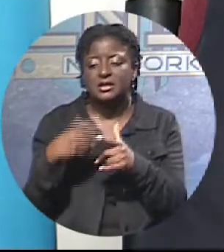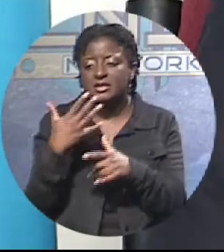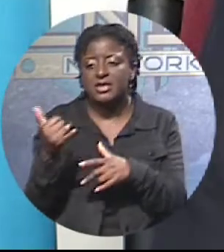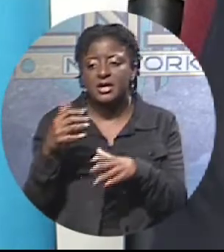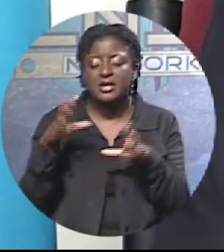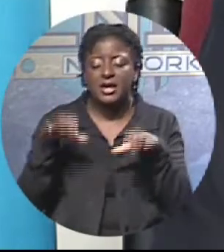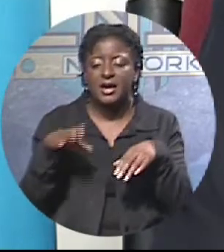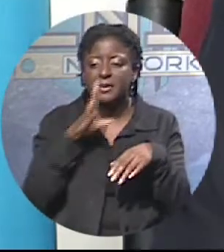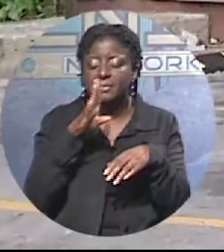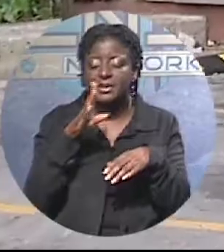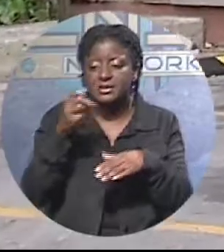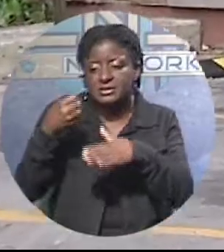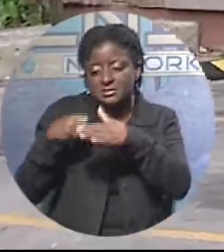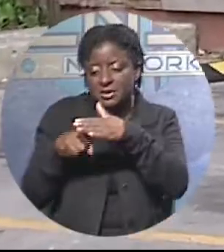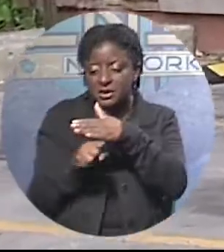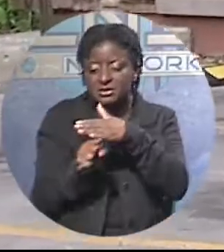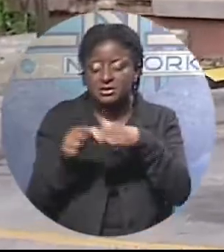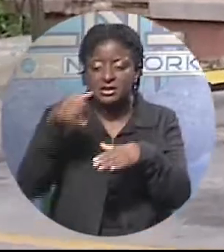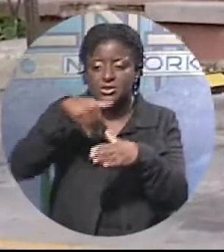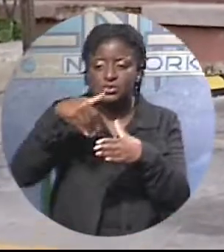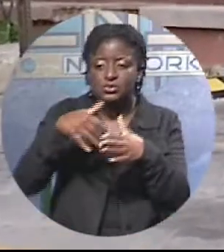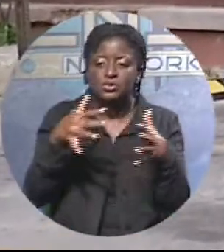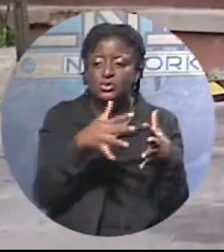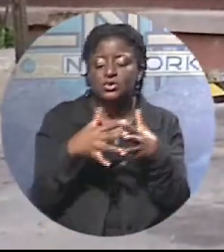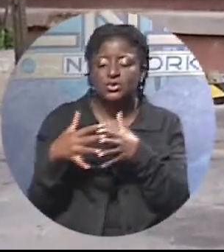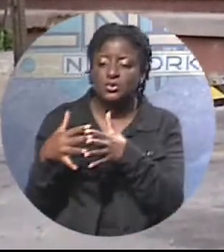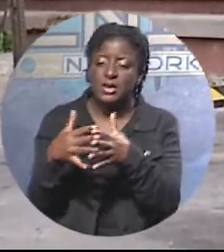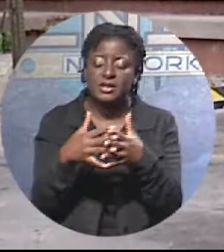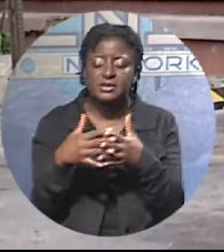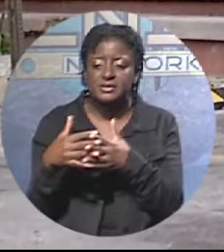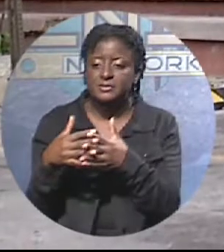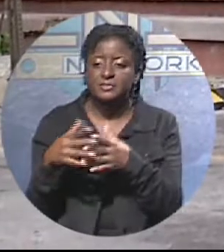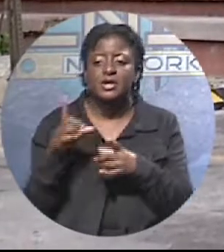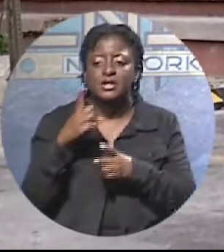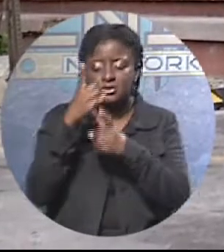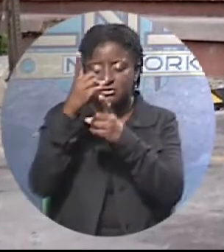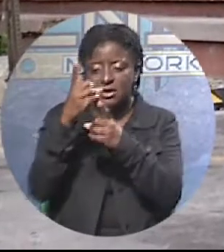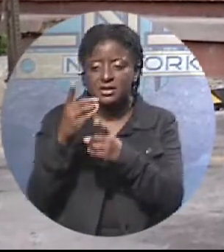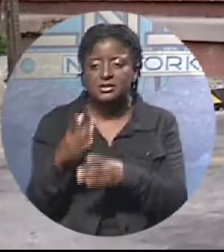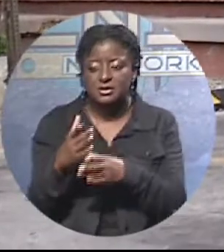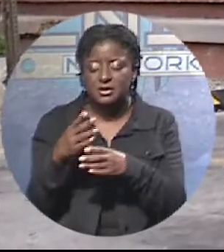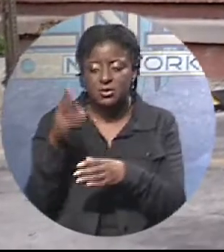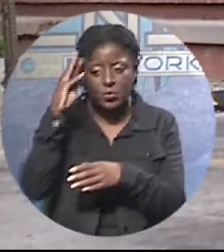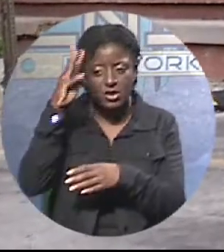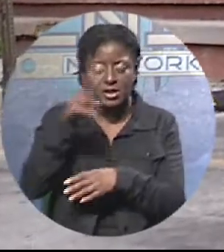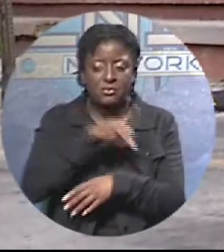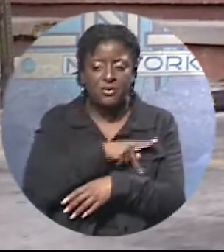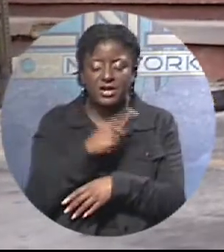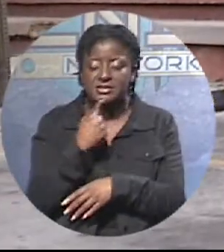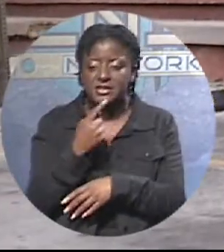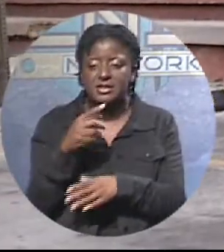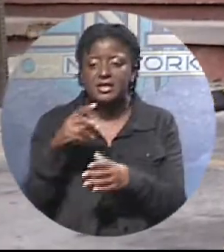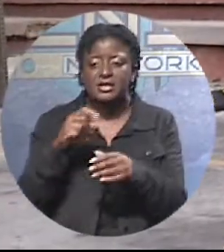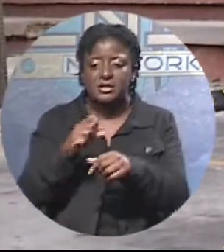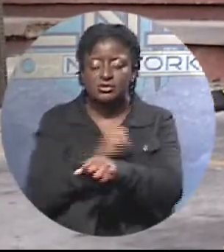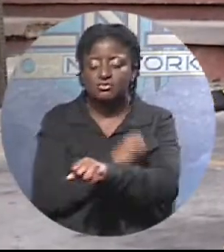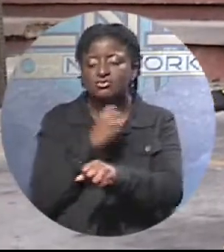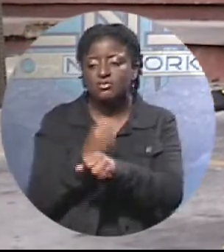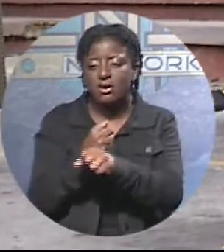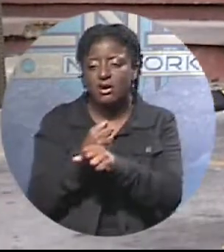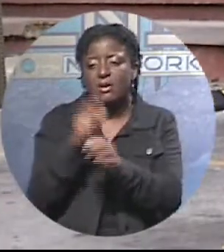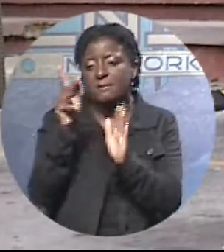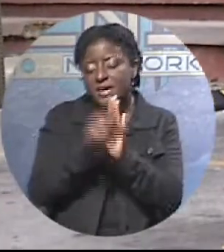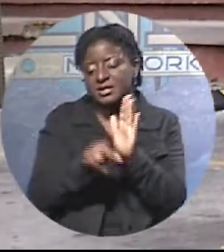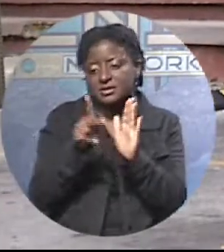smuggled into the USA. Now, Director of Immigration William Pratt says there are stiff penalties for those who think they can get away